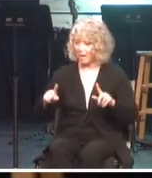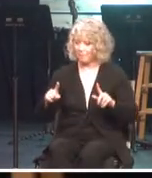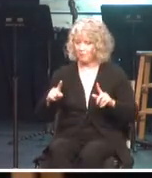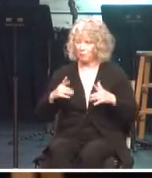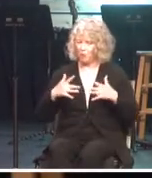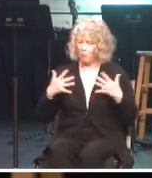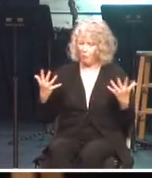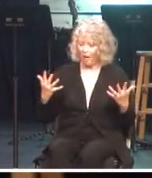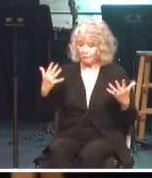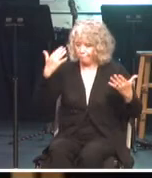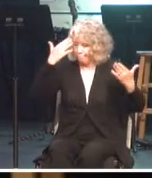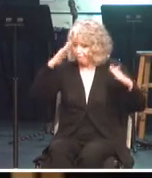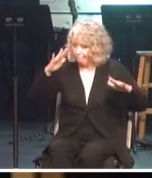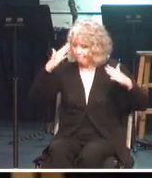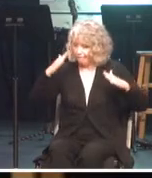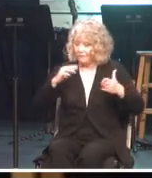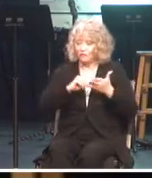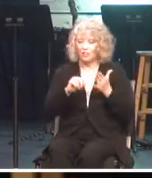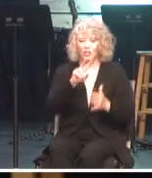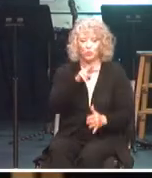verses 22 through